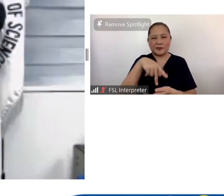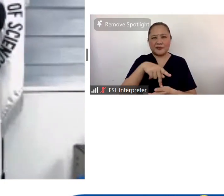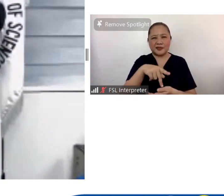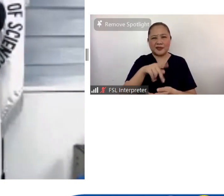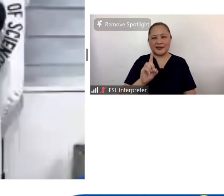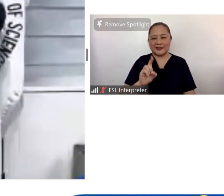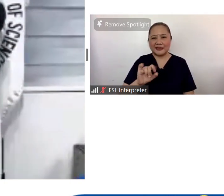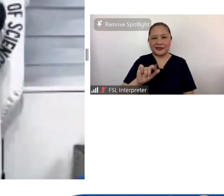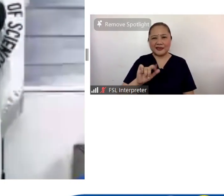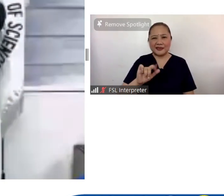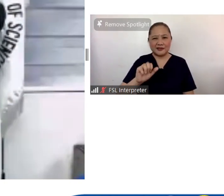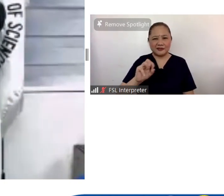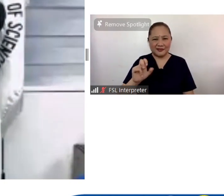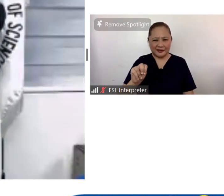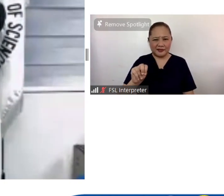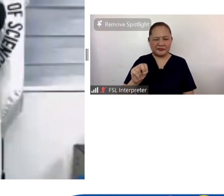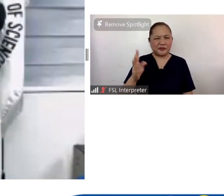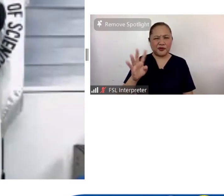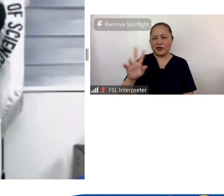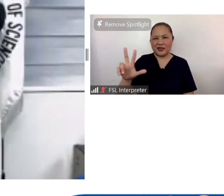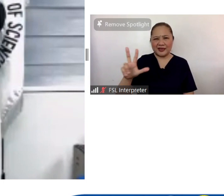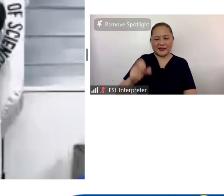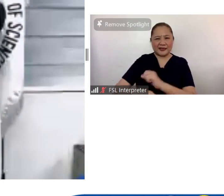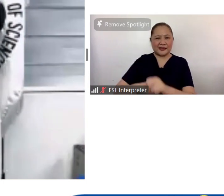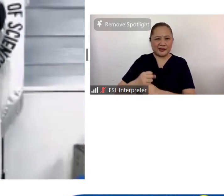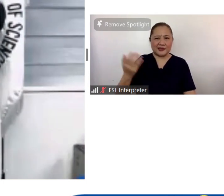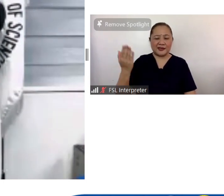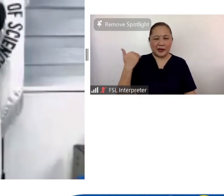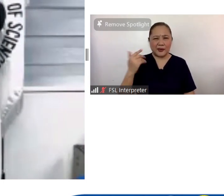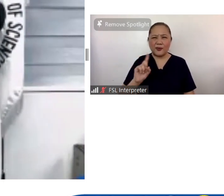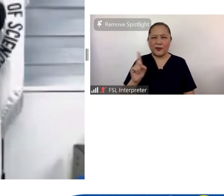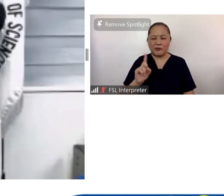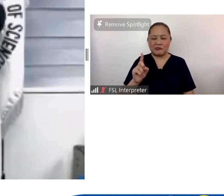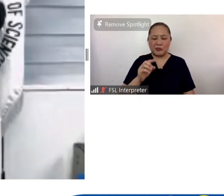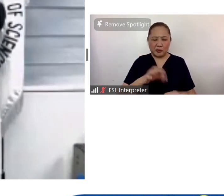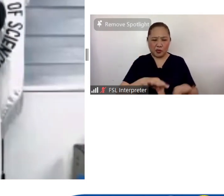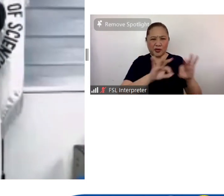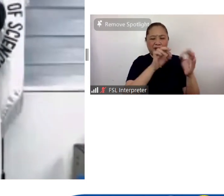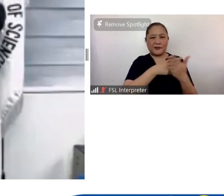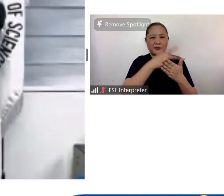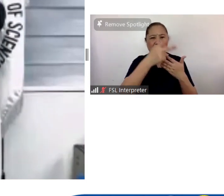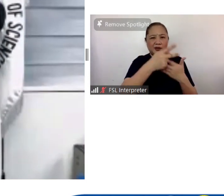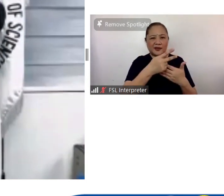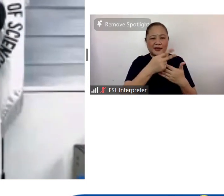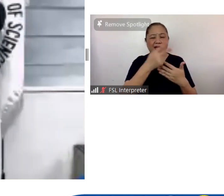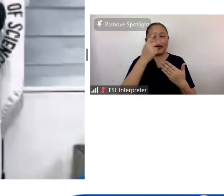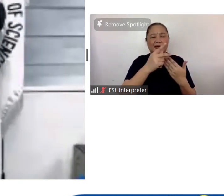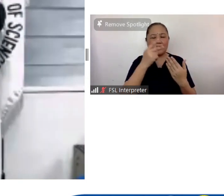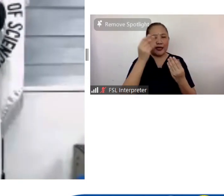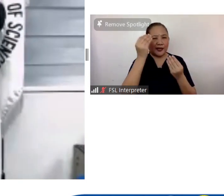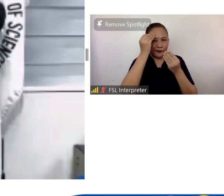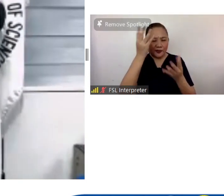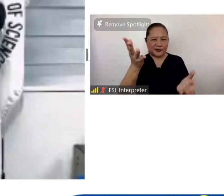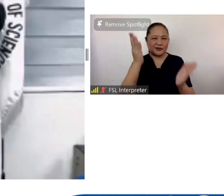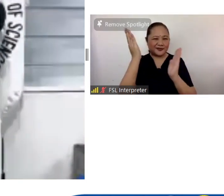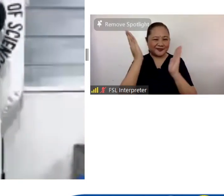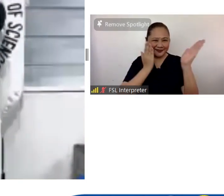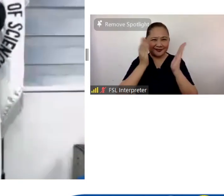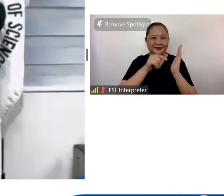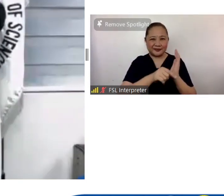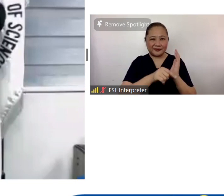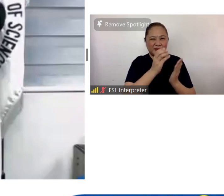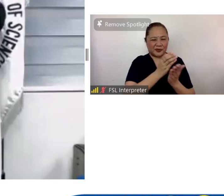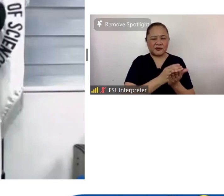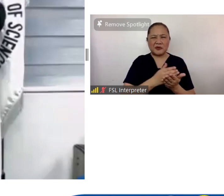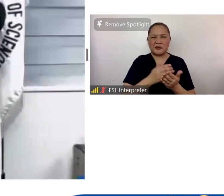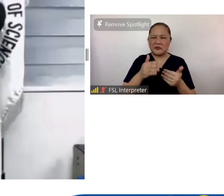around 43 years ago, one of our major programs was information service. And for a number of years,